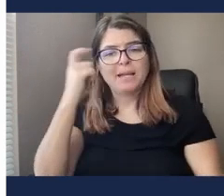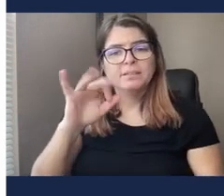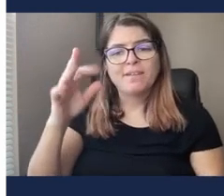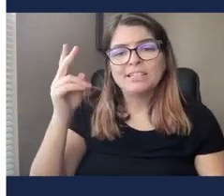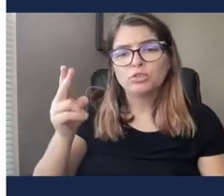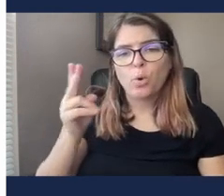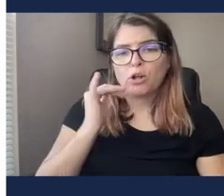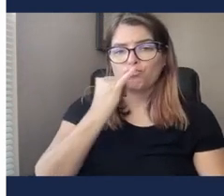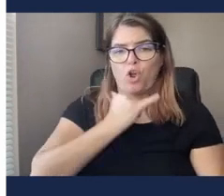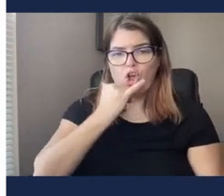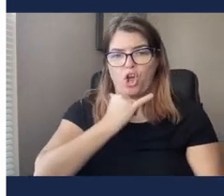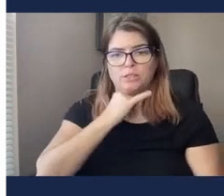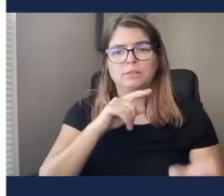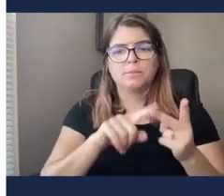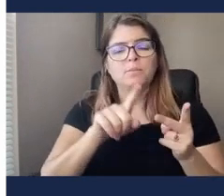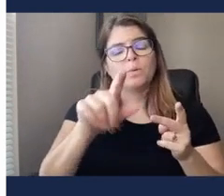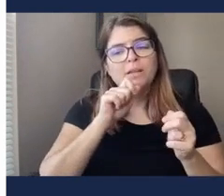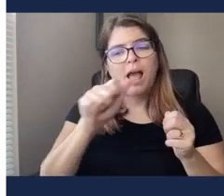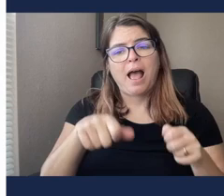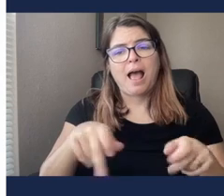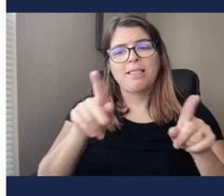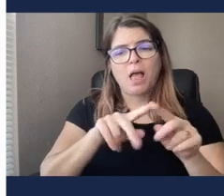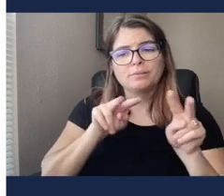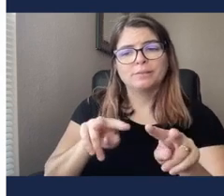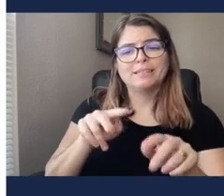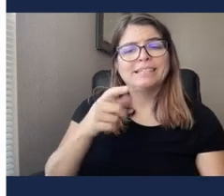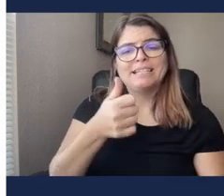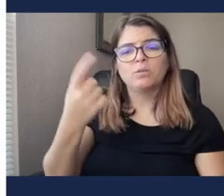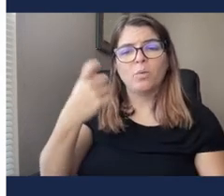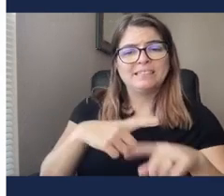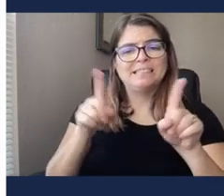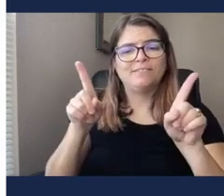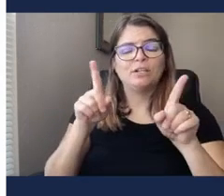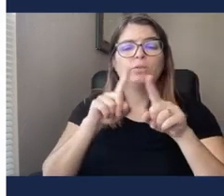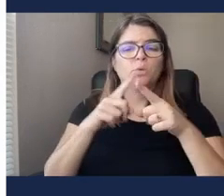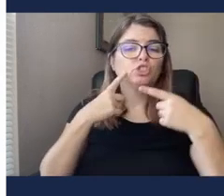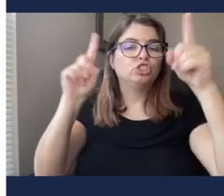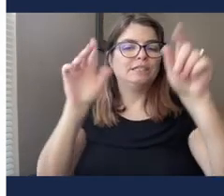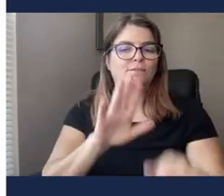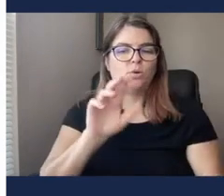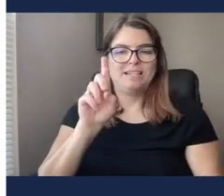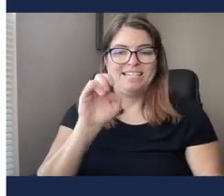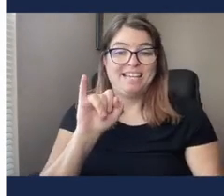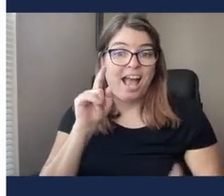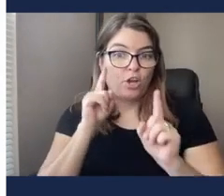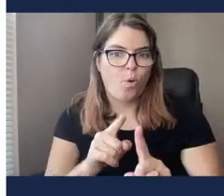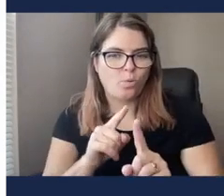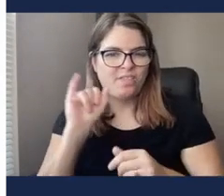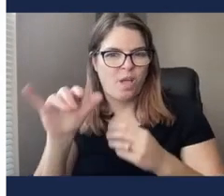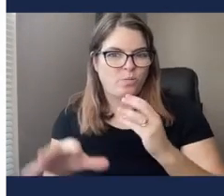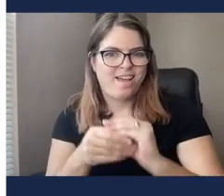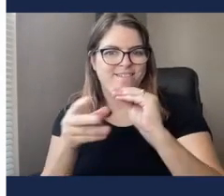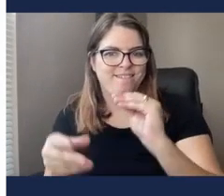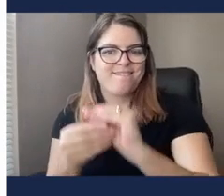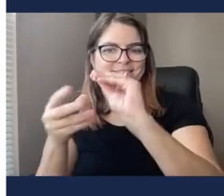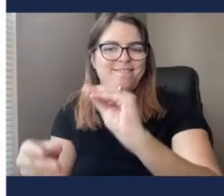treat anyone differently to achieve DEI goals. That was something that was another one that was added later. And so these